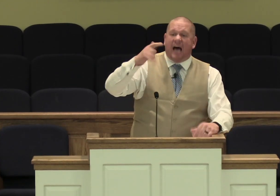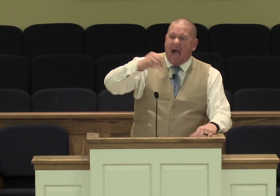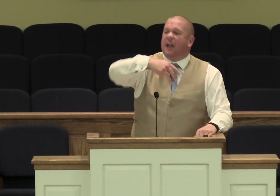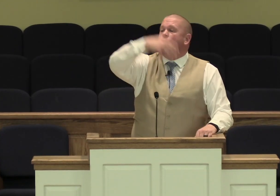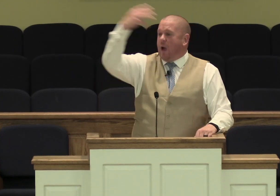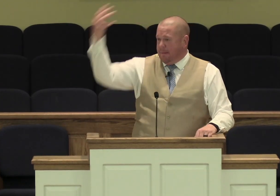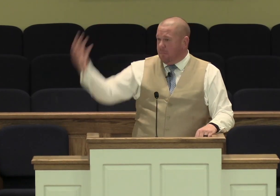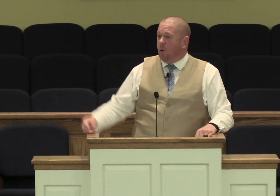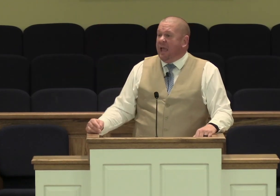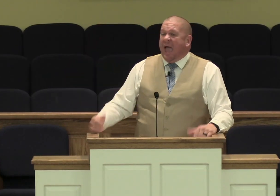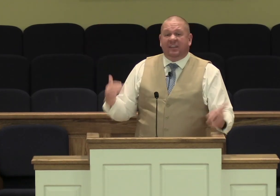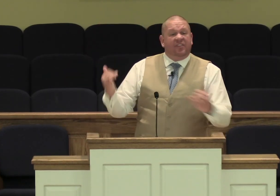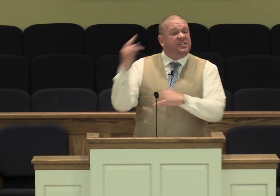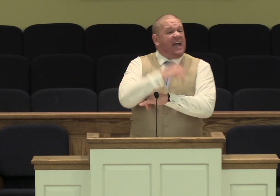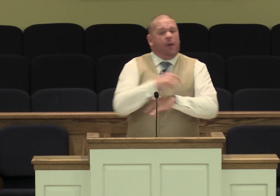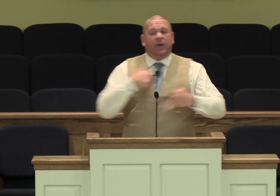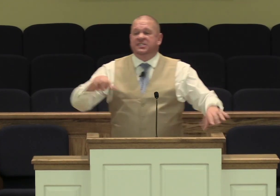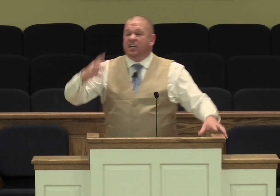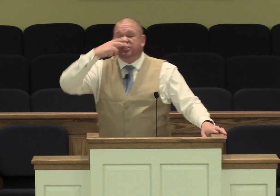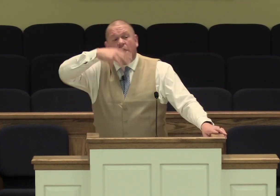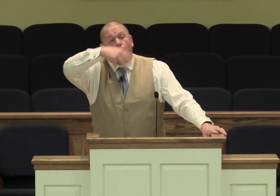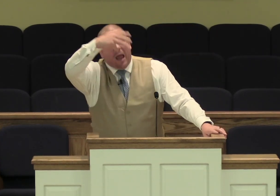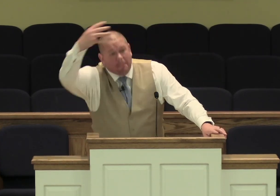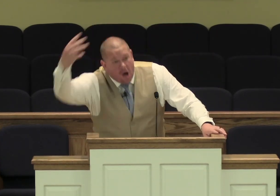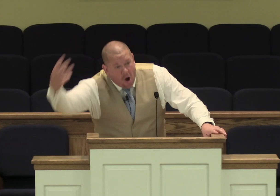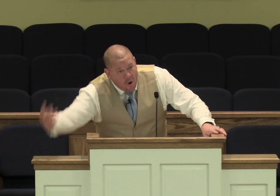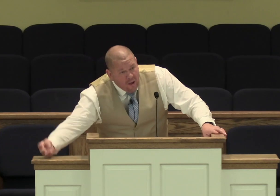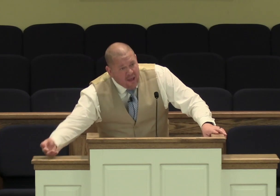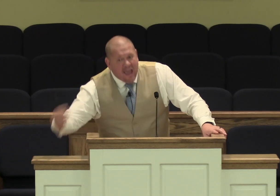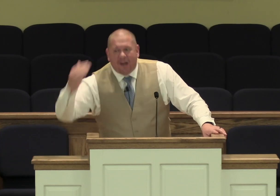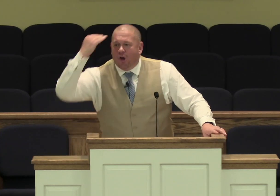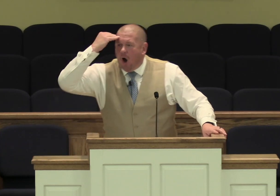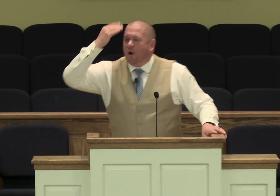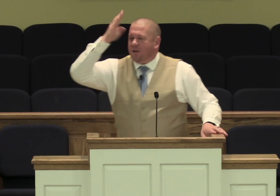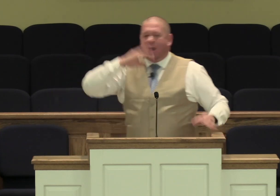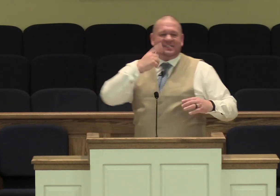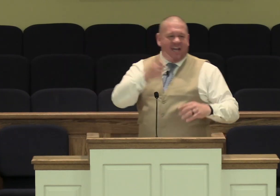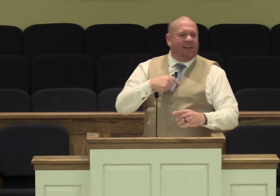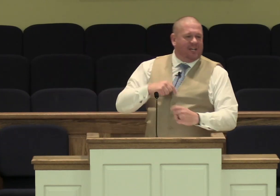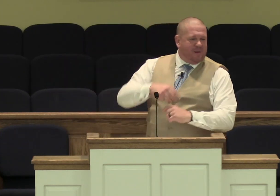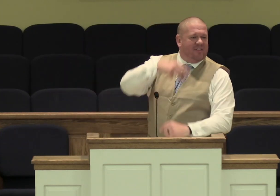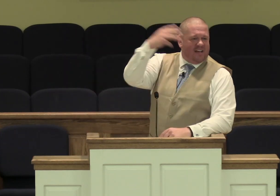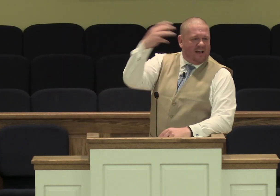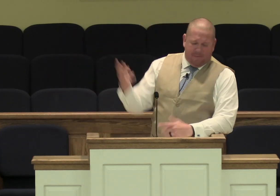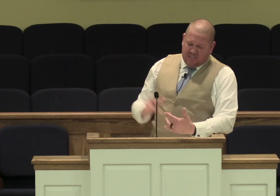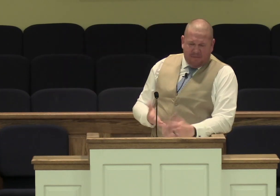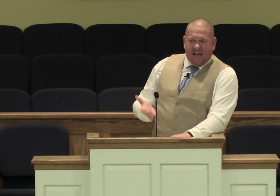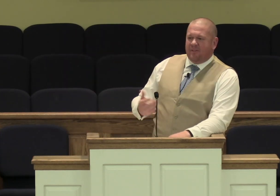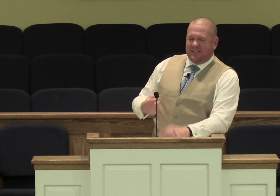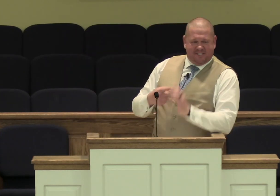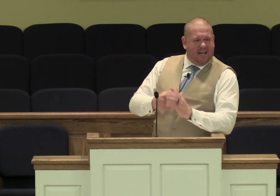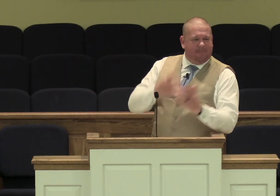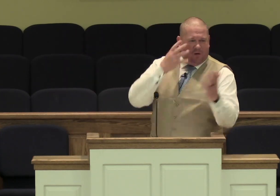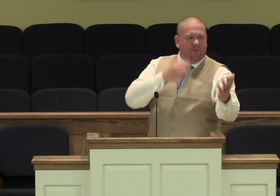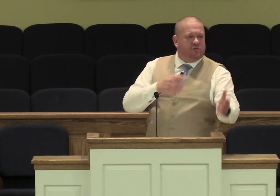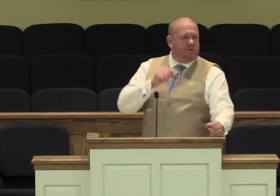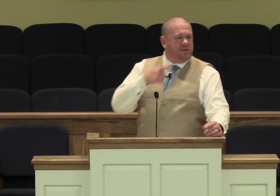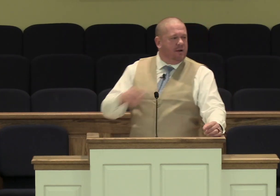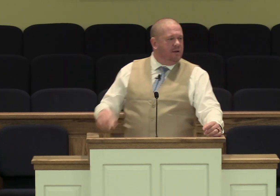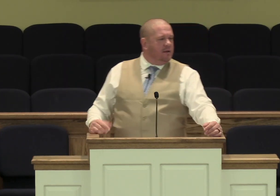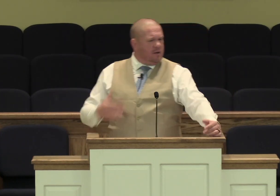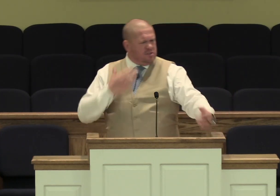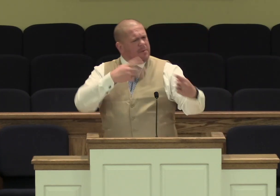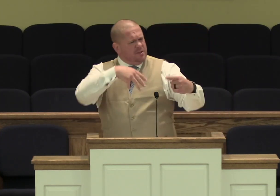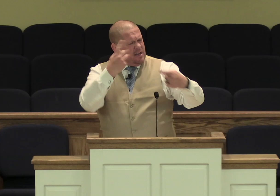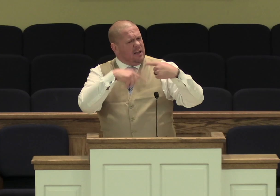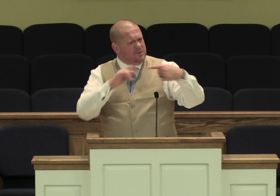the sign of a rainbow. And to this day, we can still see a rainbow and know what God is telling us by the sign of a rainbow. It's in the Bible. That's a sign. Beautiful choice